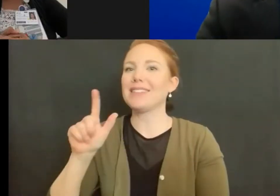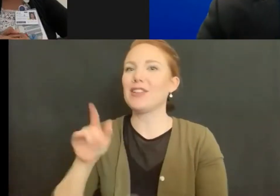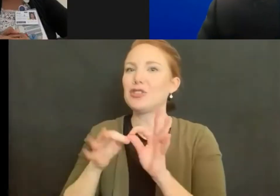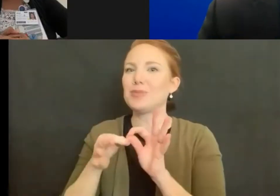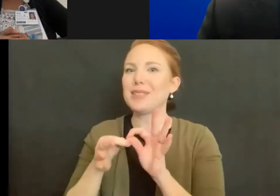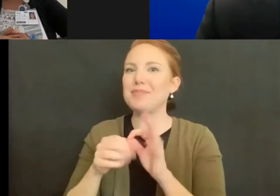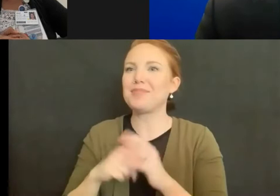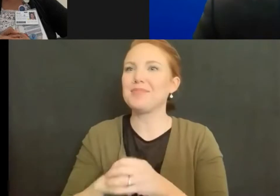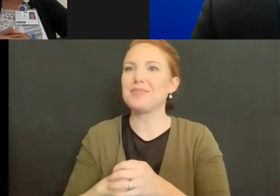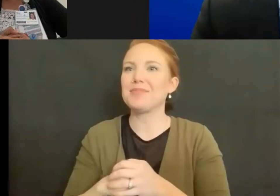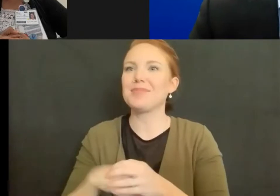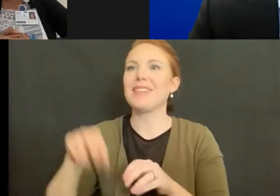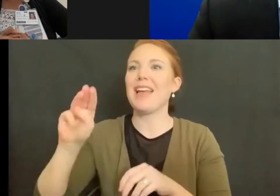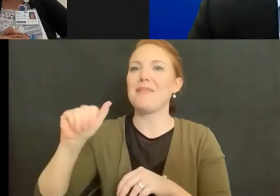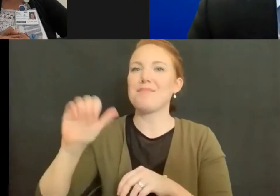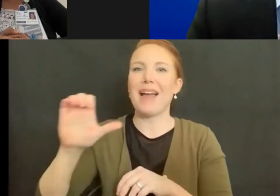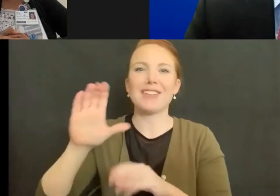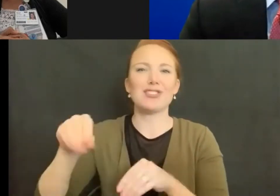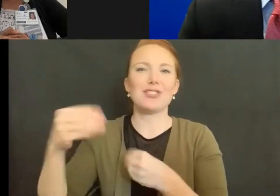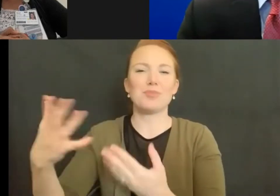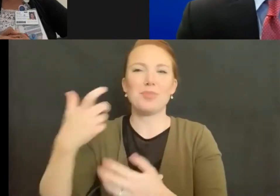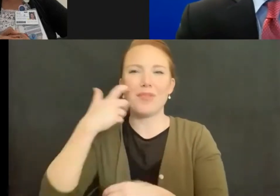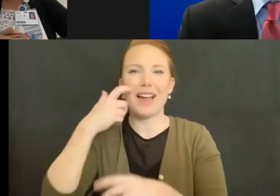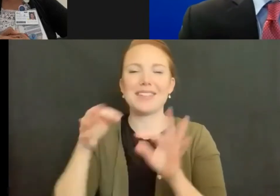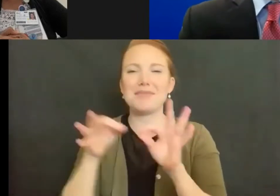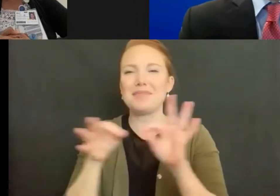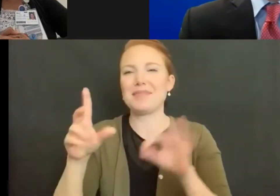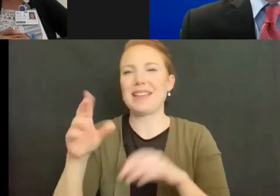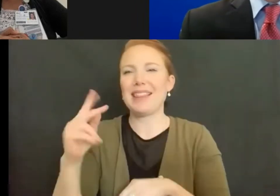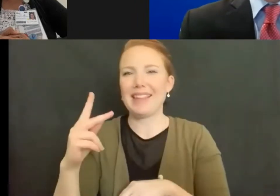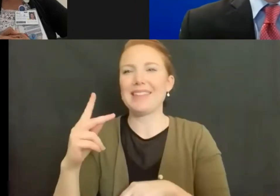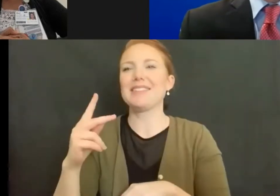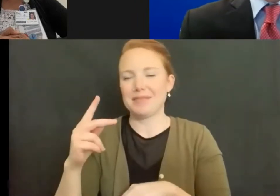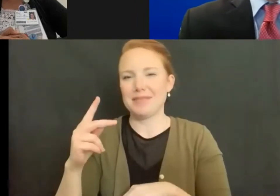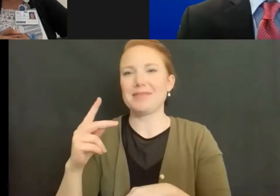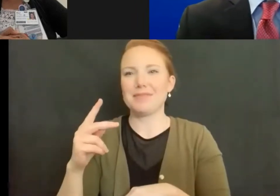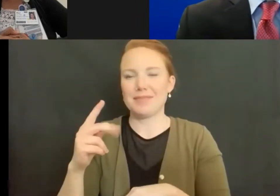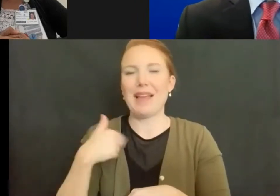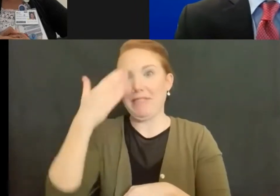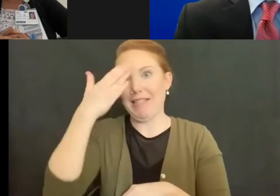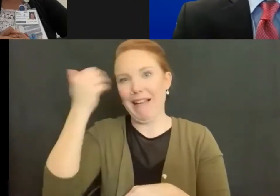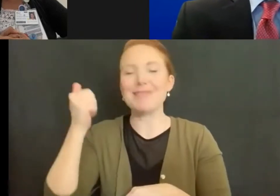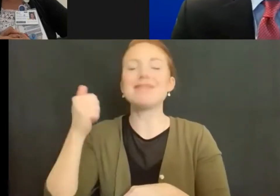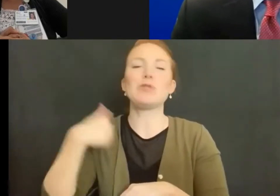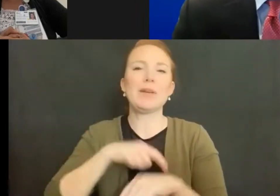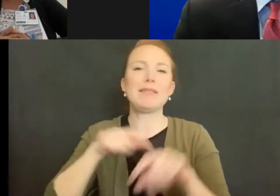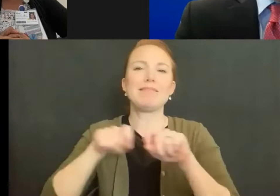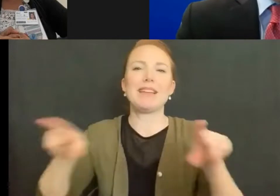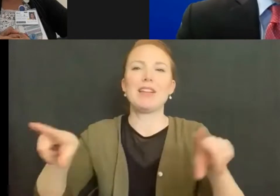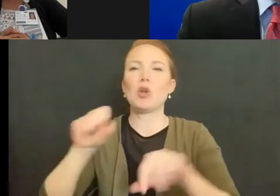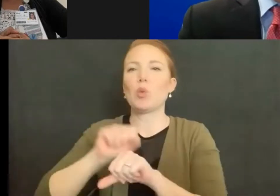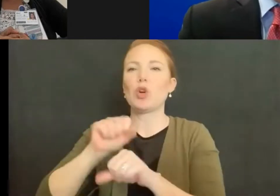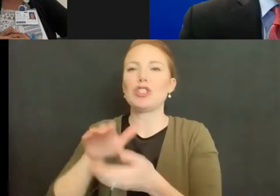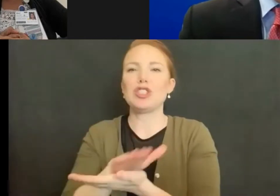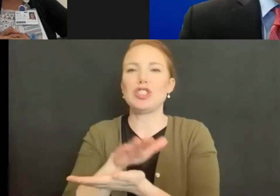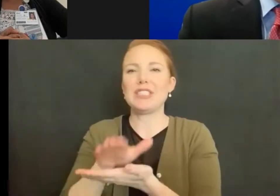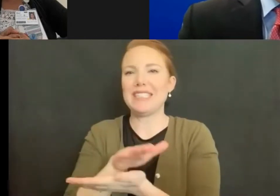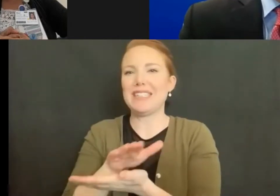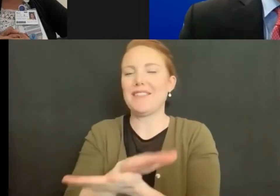And well, Mac just provided, thank you, Mac. I almost forgot, I did forget. We put out a worksheet ahead of today's